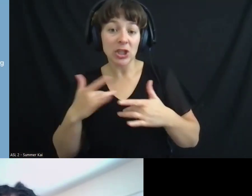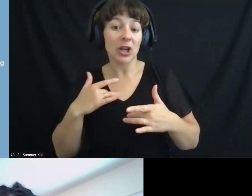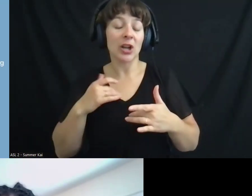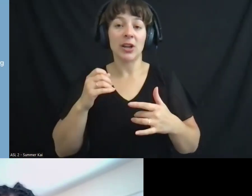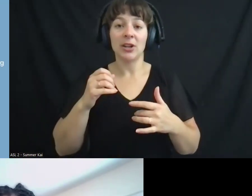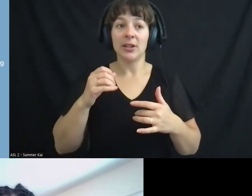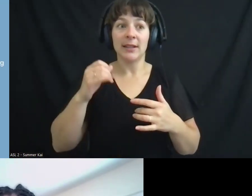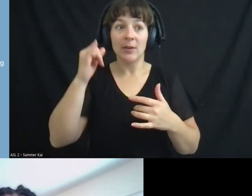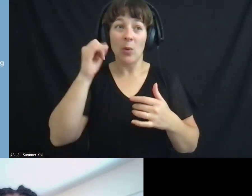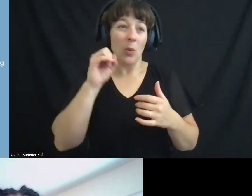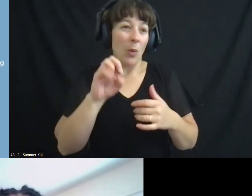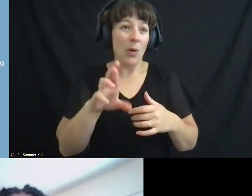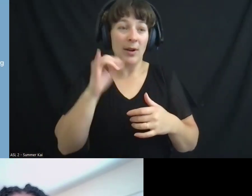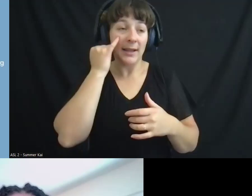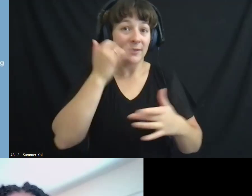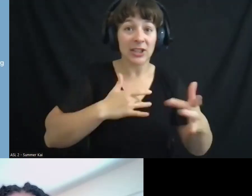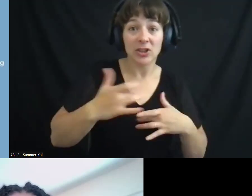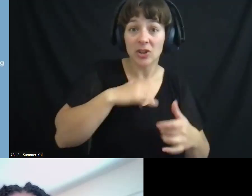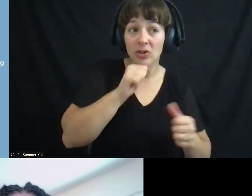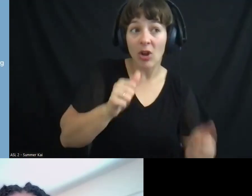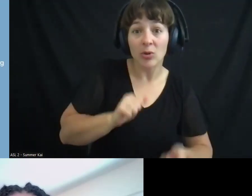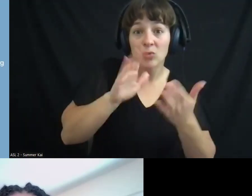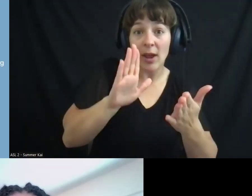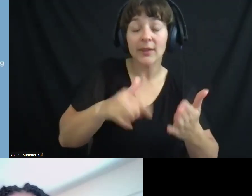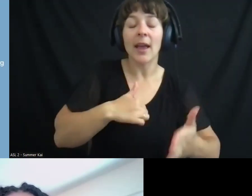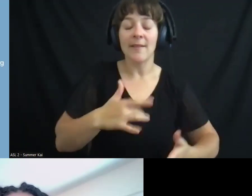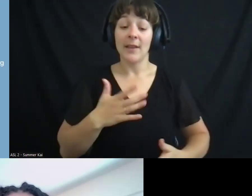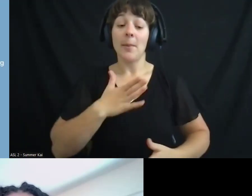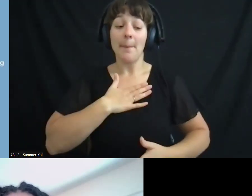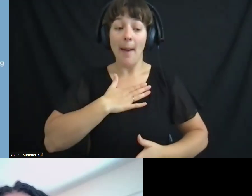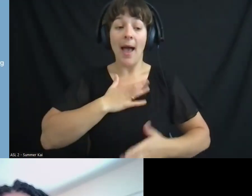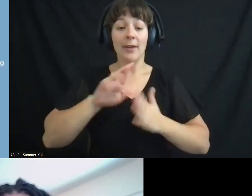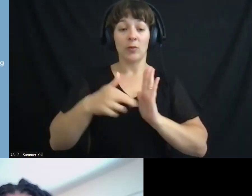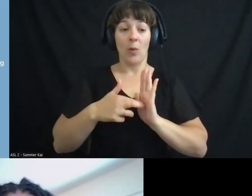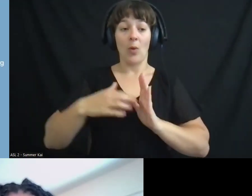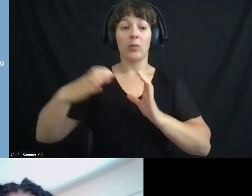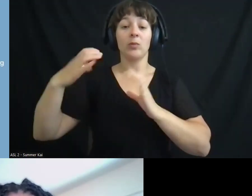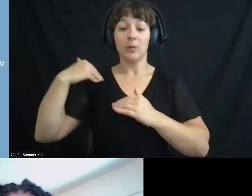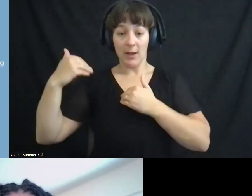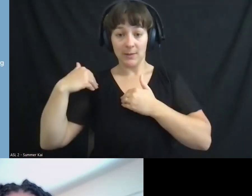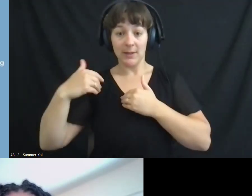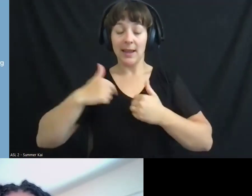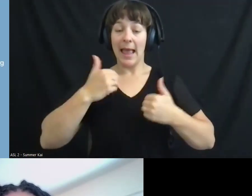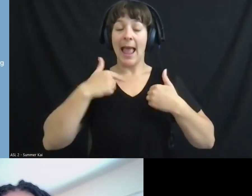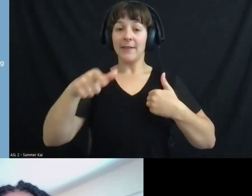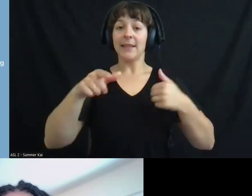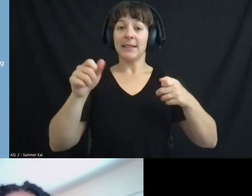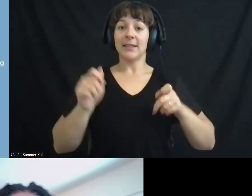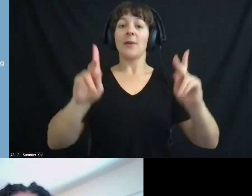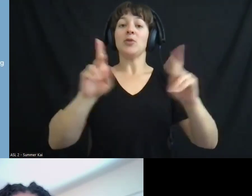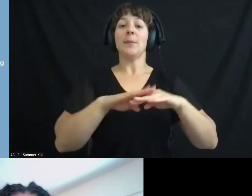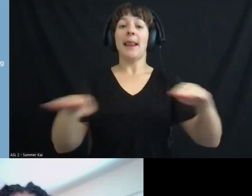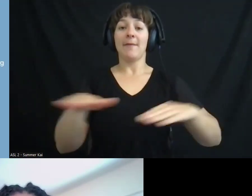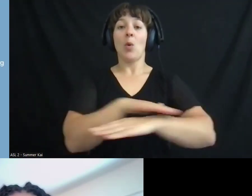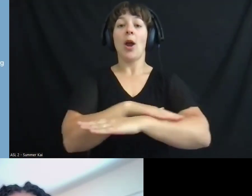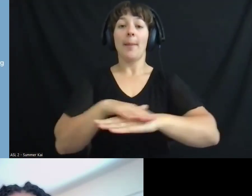being addressed. And so I feel my job is to make sure, since I have this platform, to bring it to